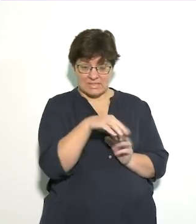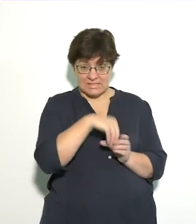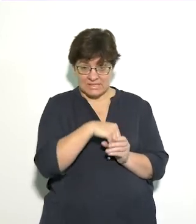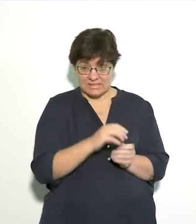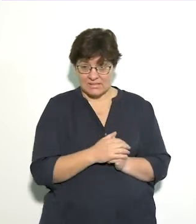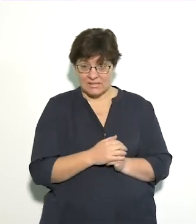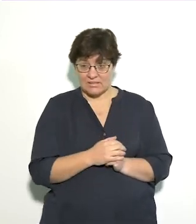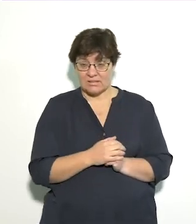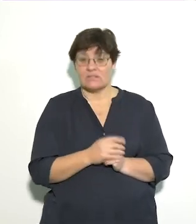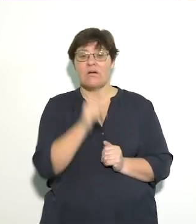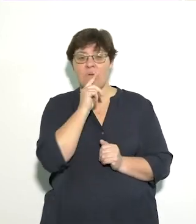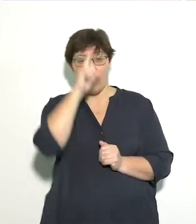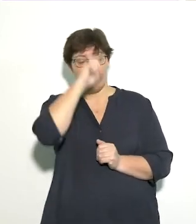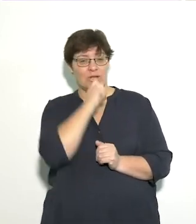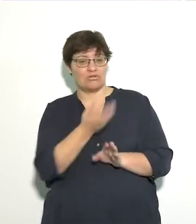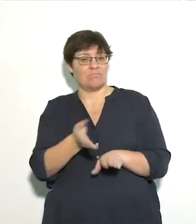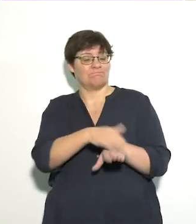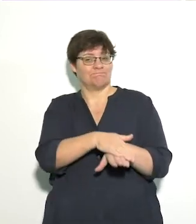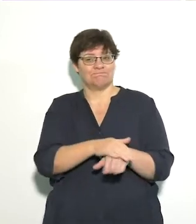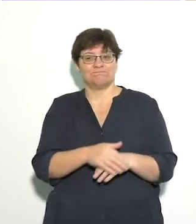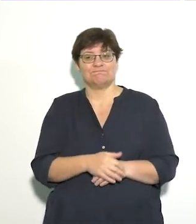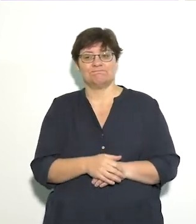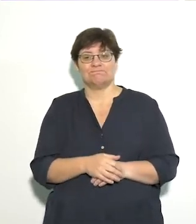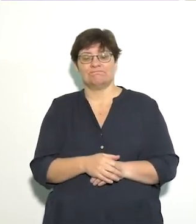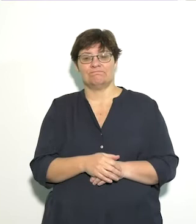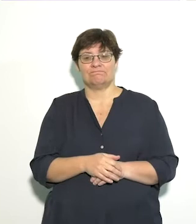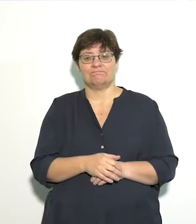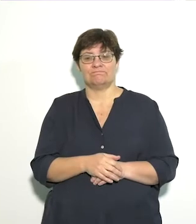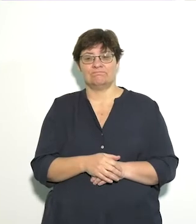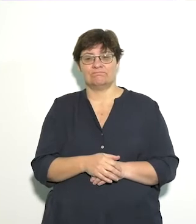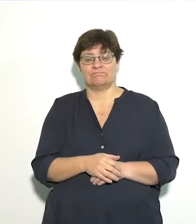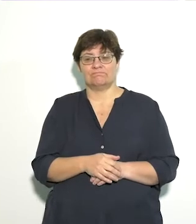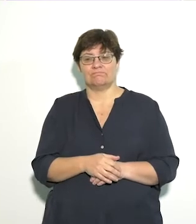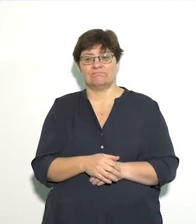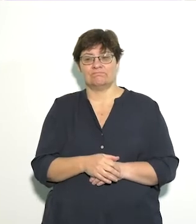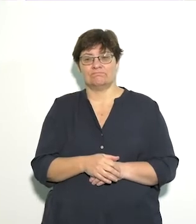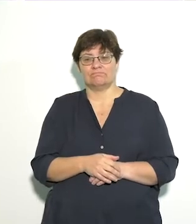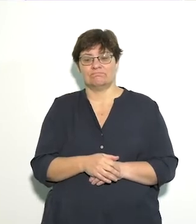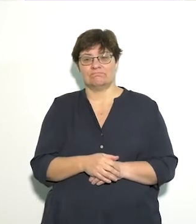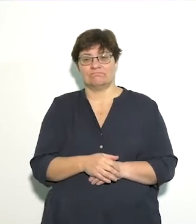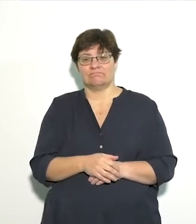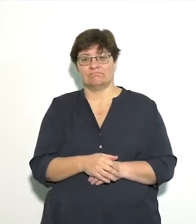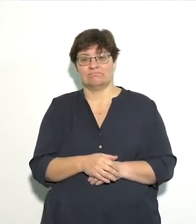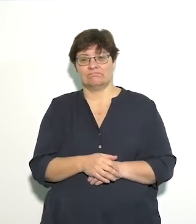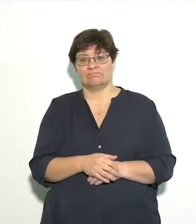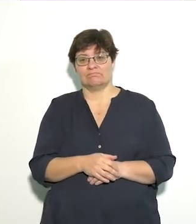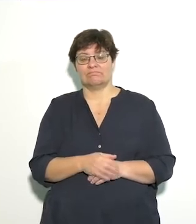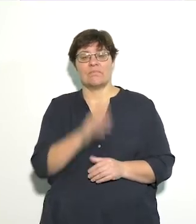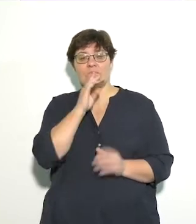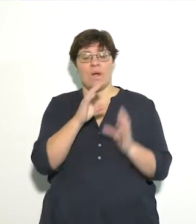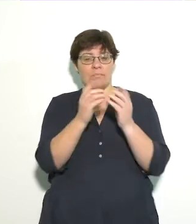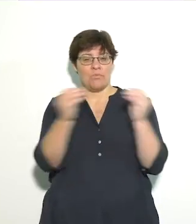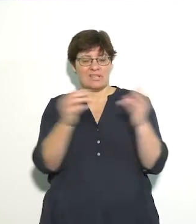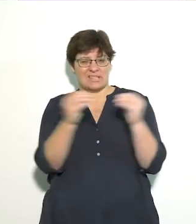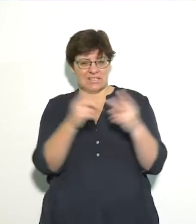inside. And that's where you're going to put your picture. Okay, so using some